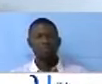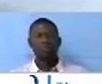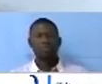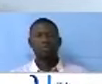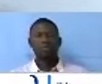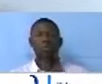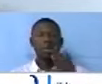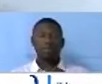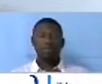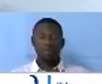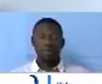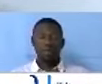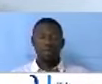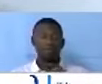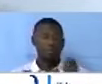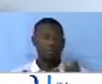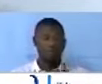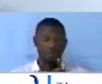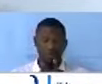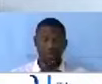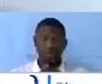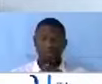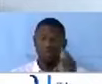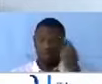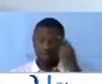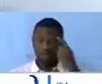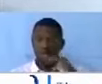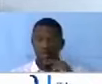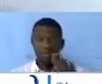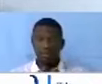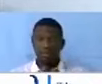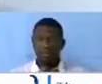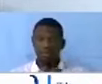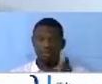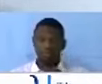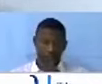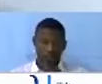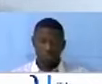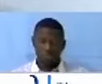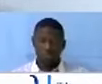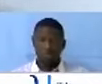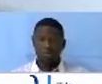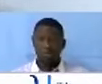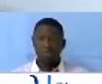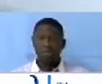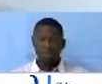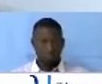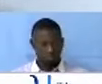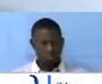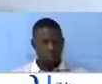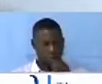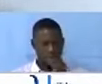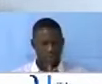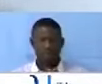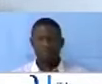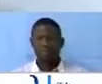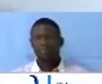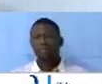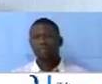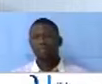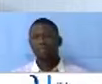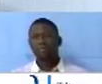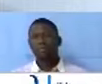anything, comme suma amé da, and I believe that that is the fact, xamne ni da po tak yon te ma xamne li moy deug bi da nako